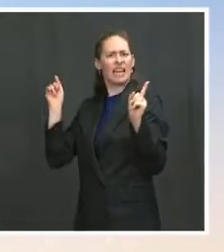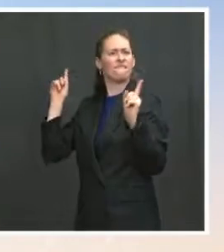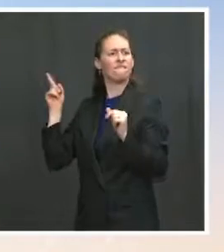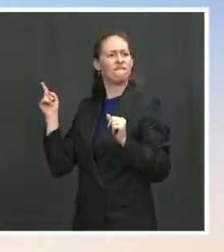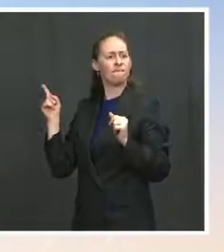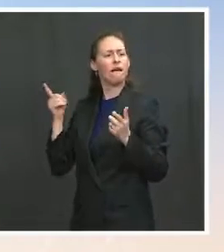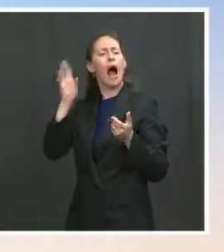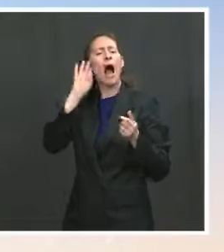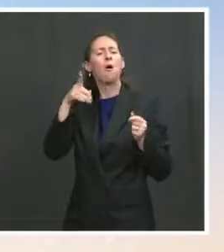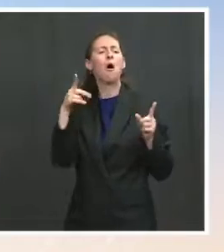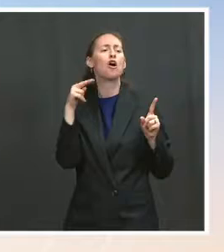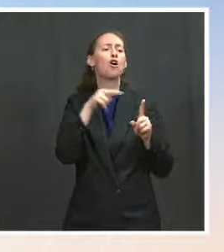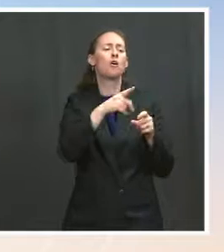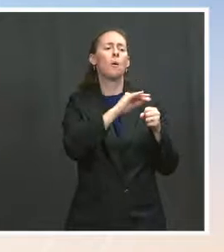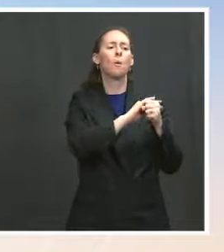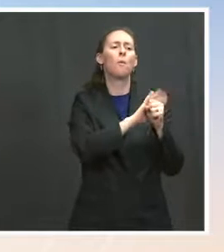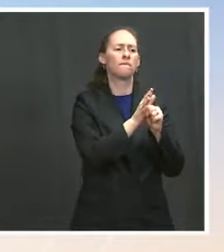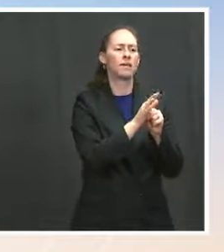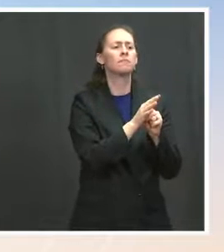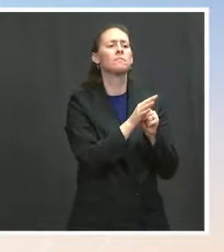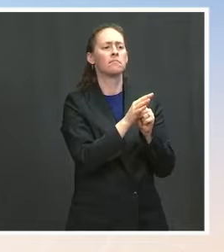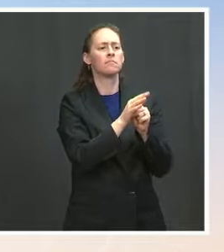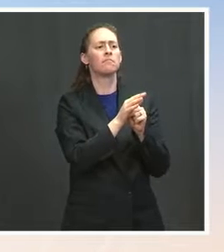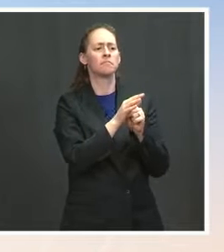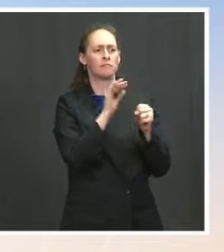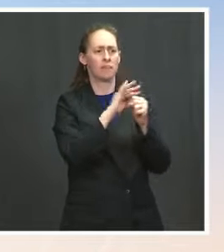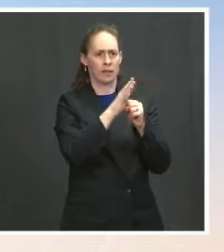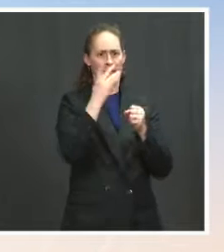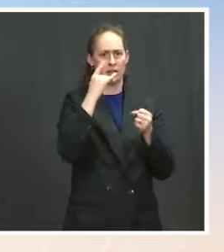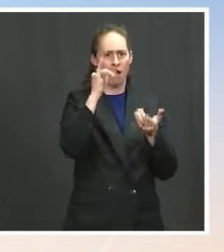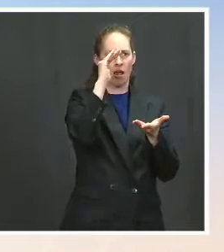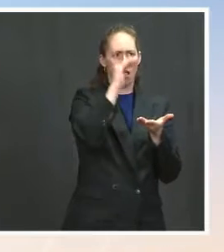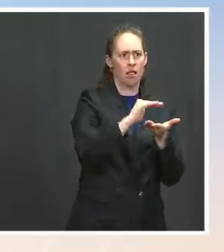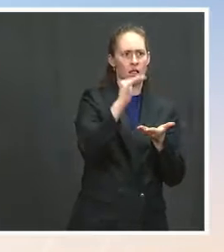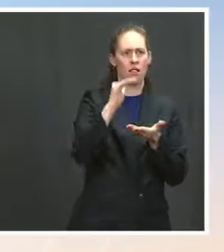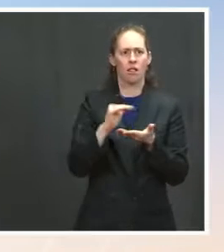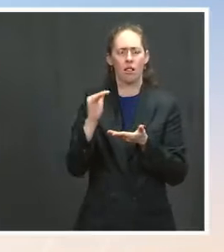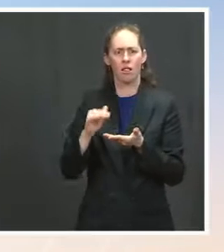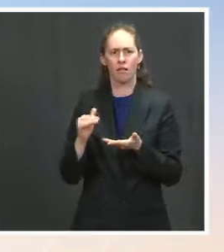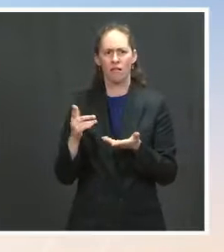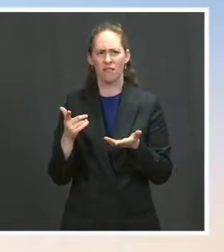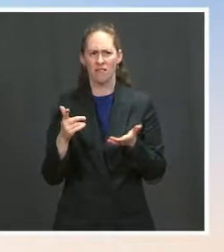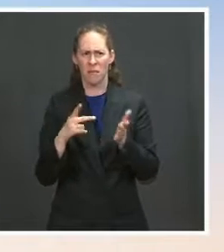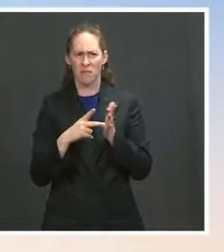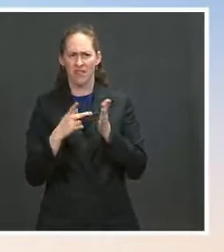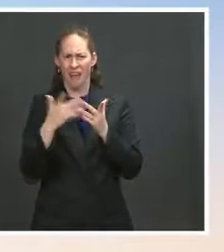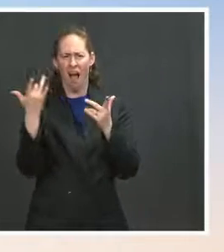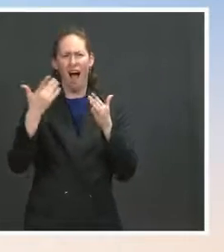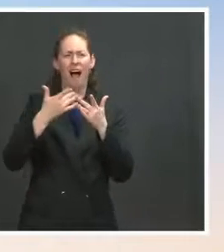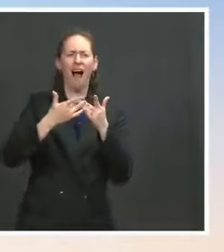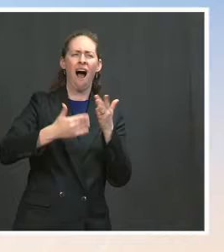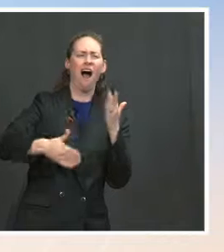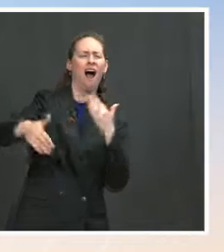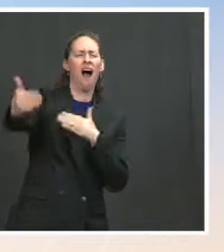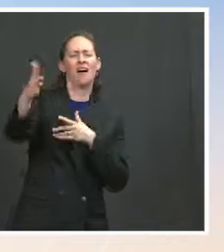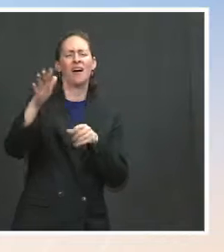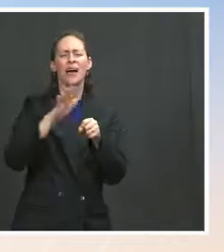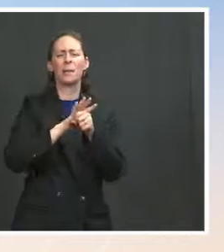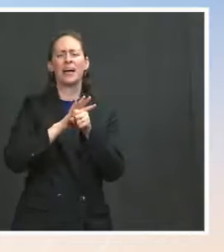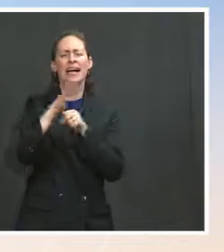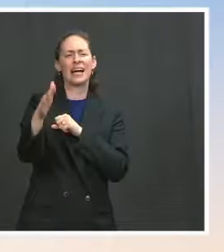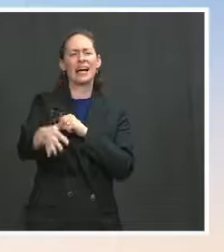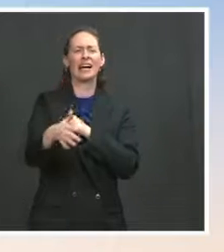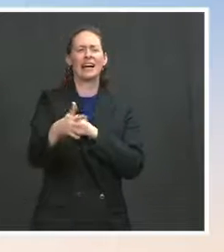is working? Beyond falling virus numbers, beyond getting a global pandemic under control? Well, I would say, and you know from